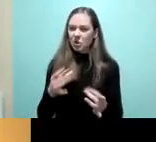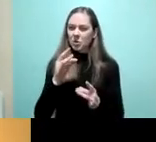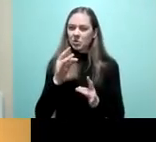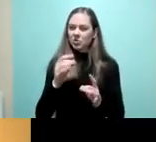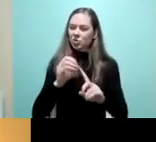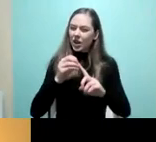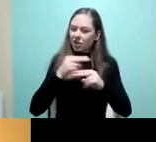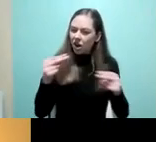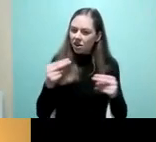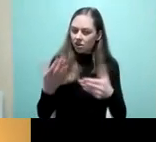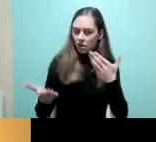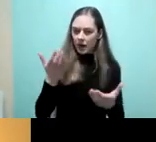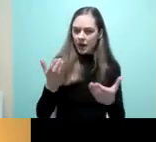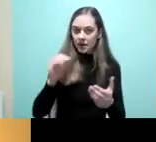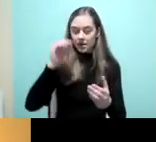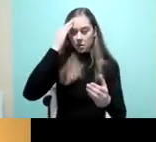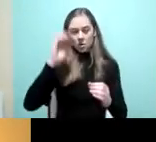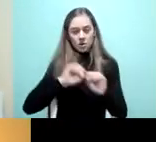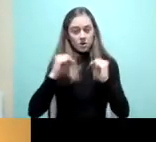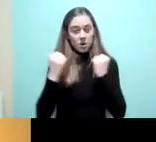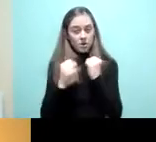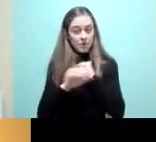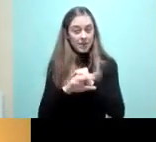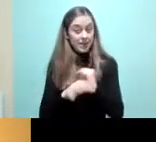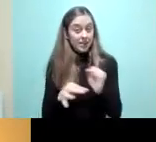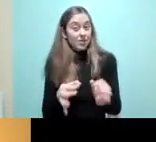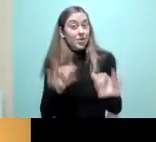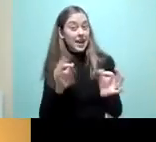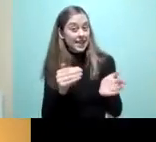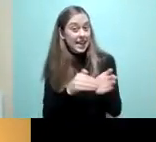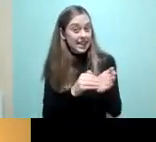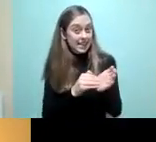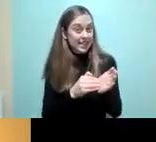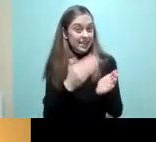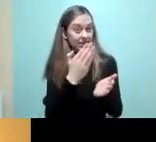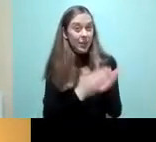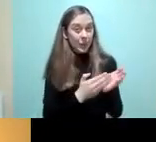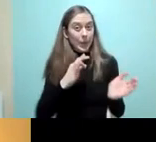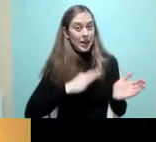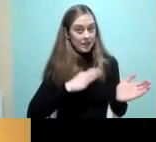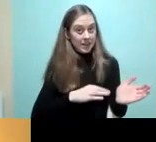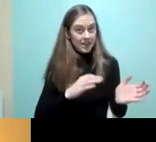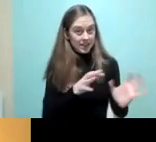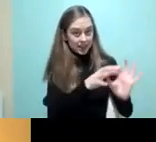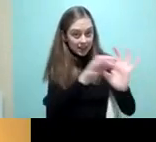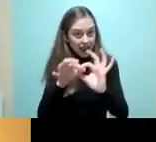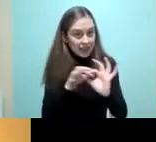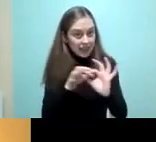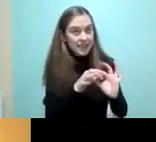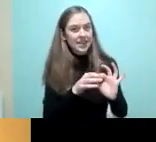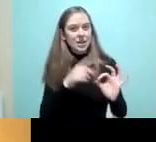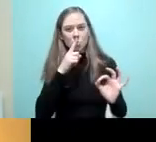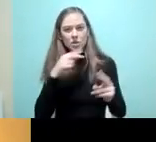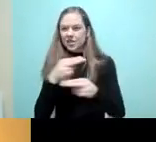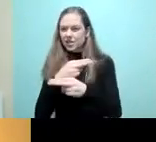not to compare because social media, as good as it all is in connecting everybody, it's still not reality either. It's